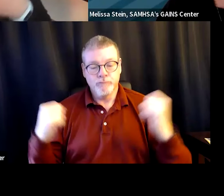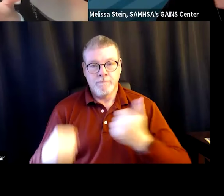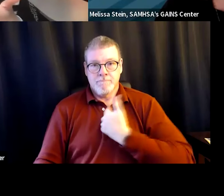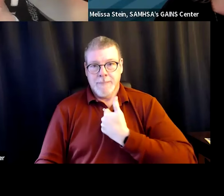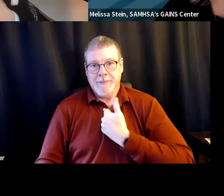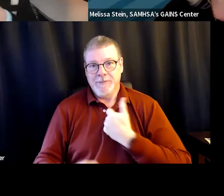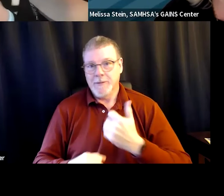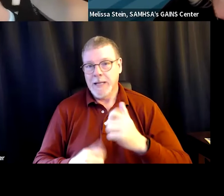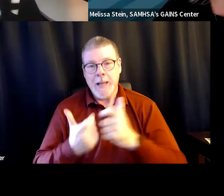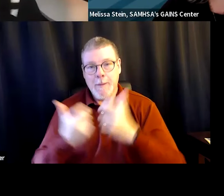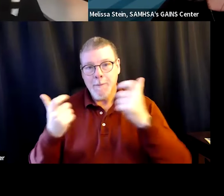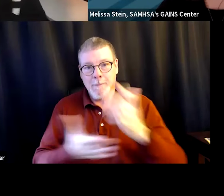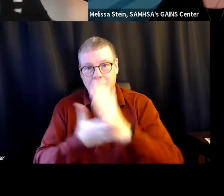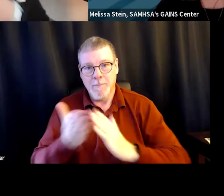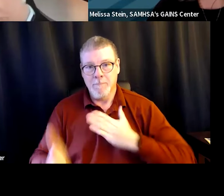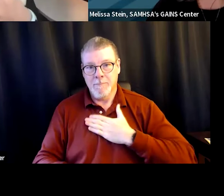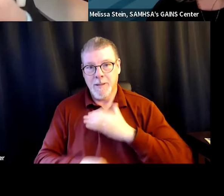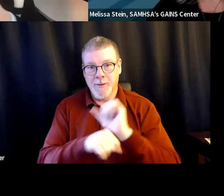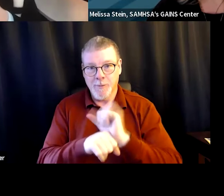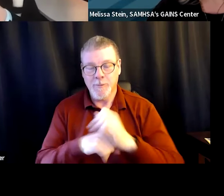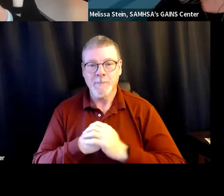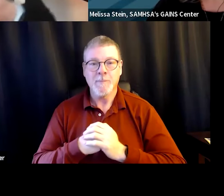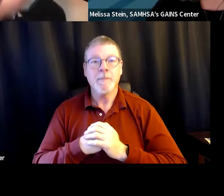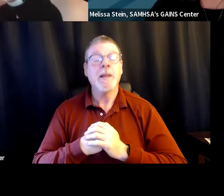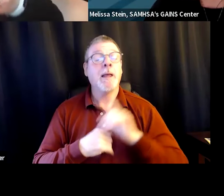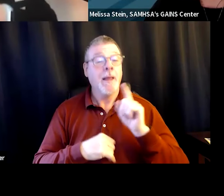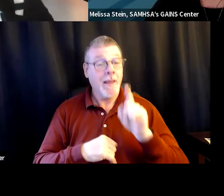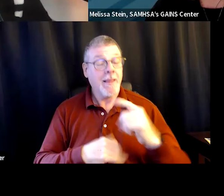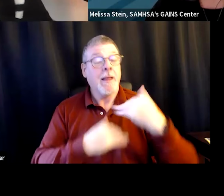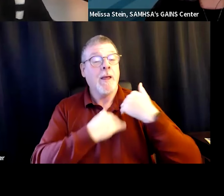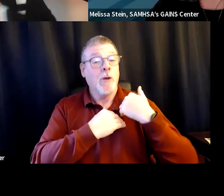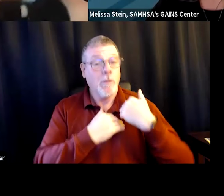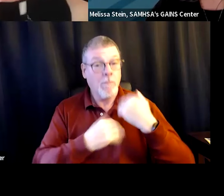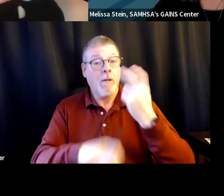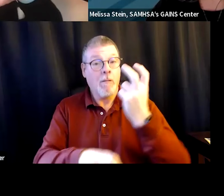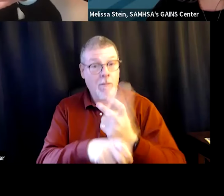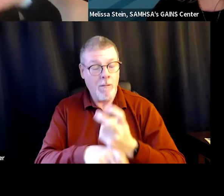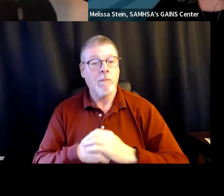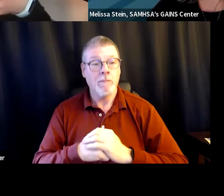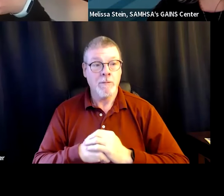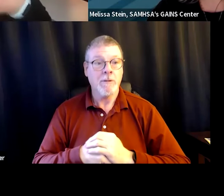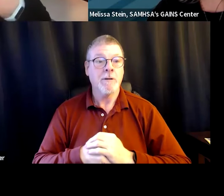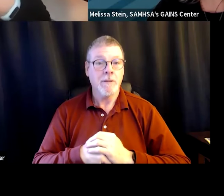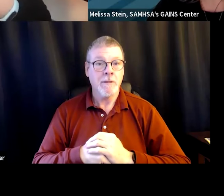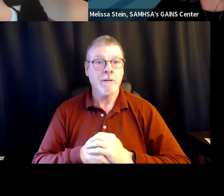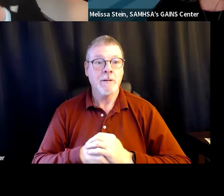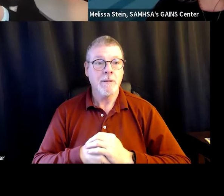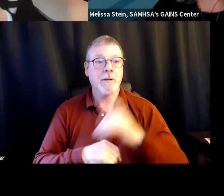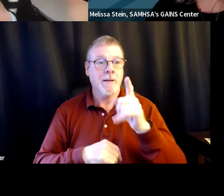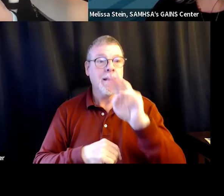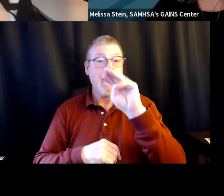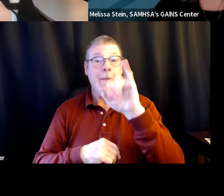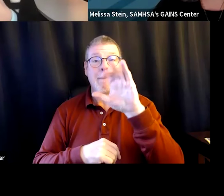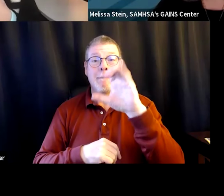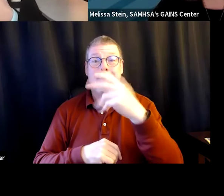spirituality is a huge part of the work I do. This is a difficult charge. And for instance, Michael Harris's question is exactly the